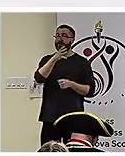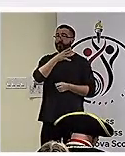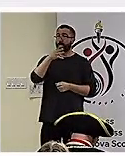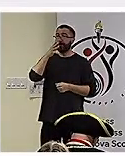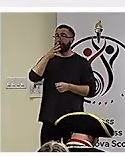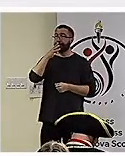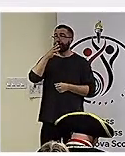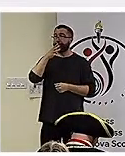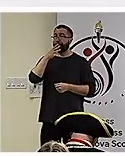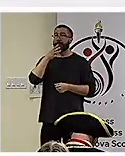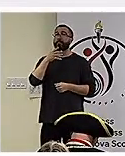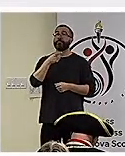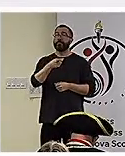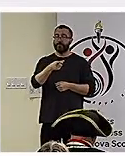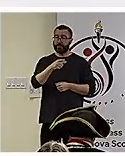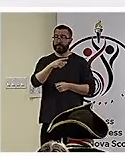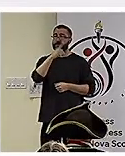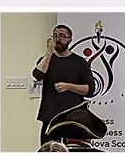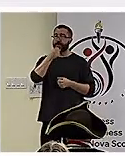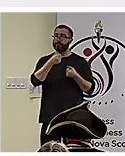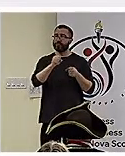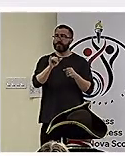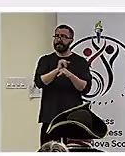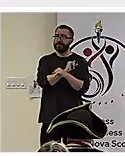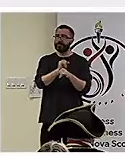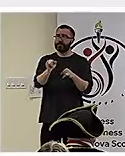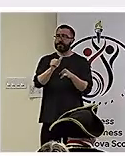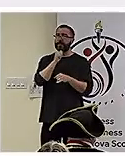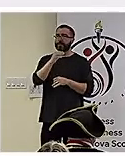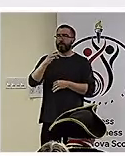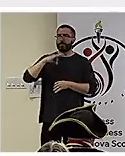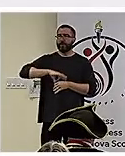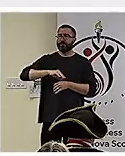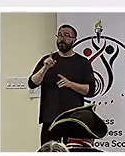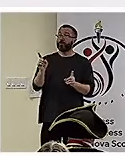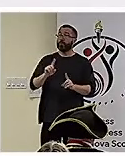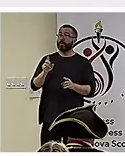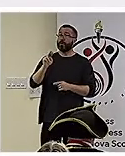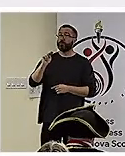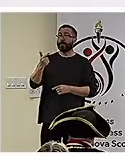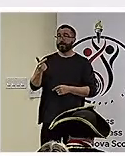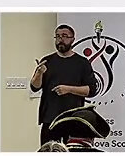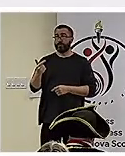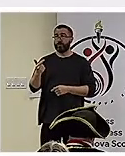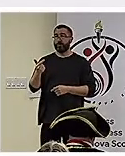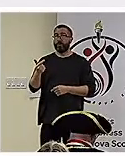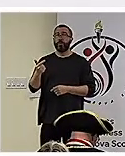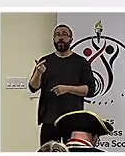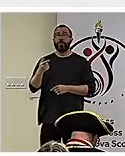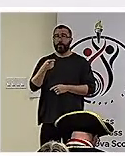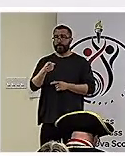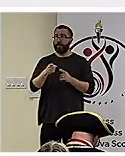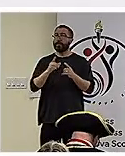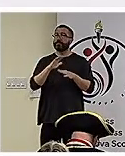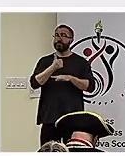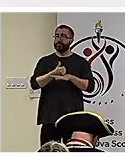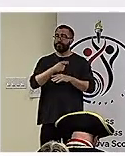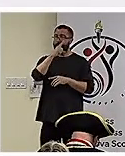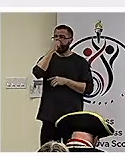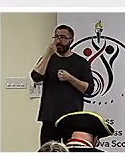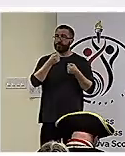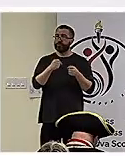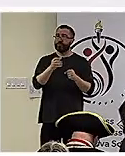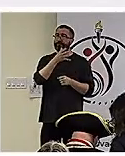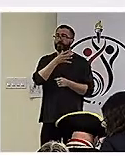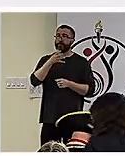Summer Street Industry, a nonprofit organization in New Glasgow, Nova Scotia, recently developed Summer Street Farms. This is the